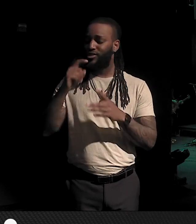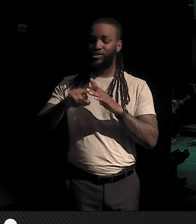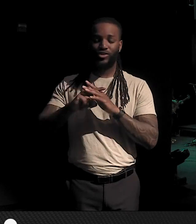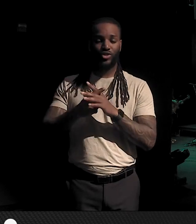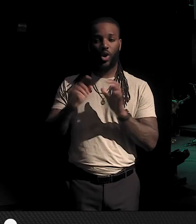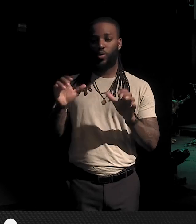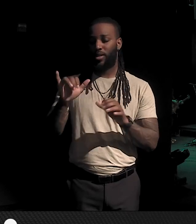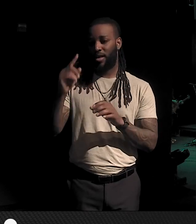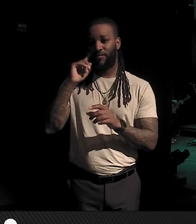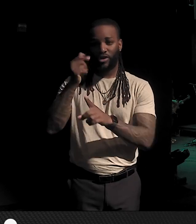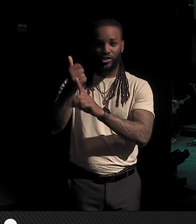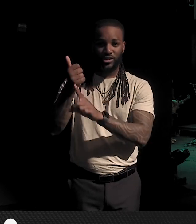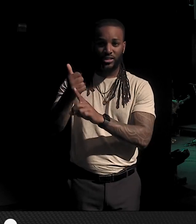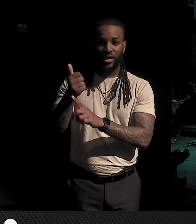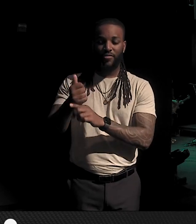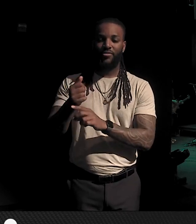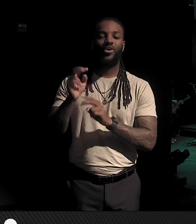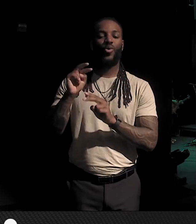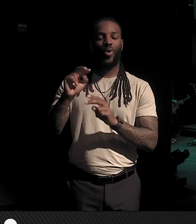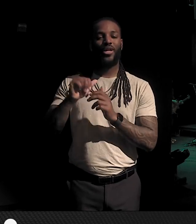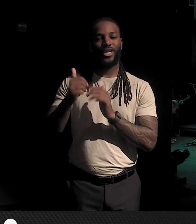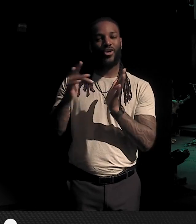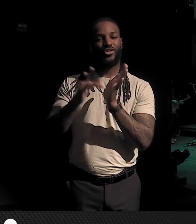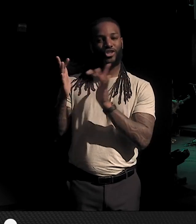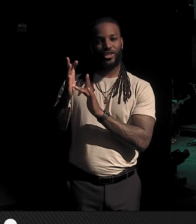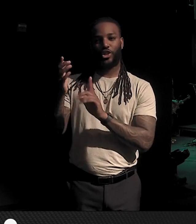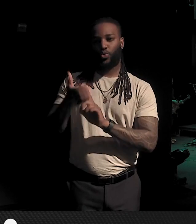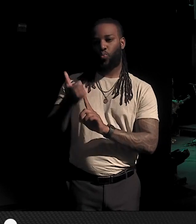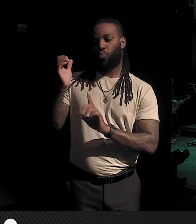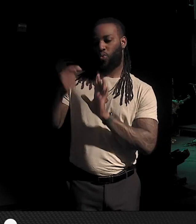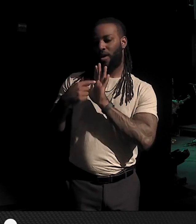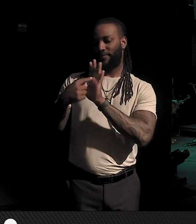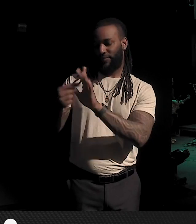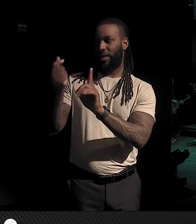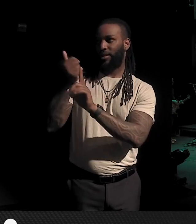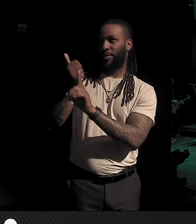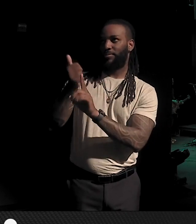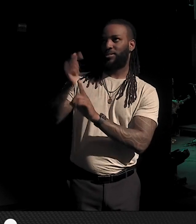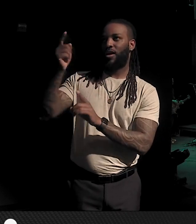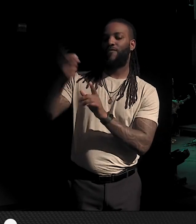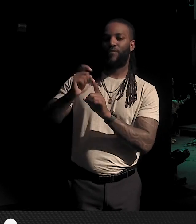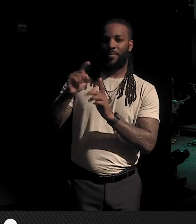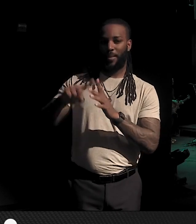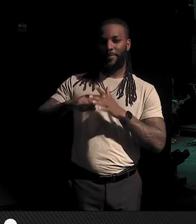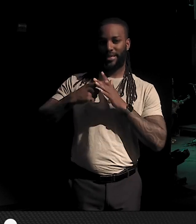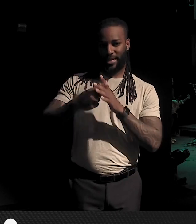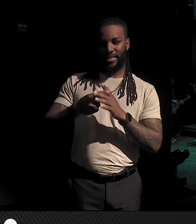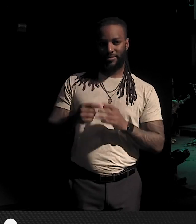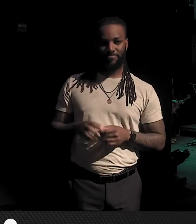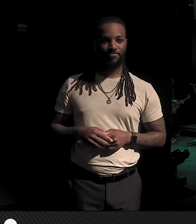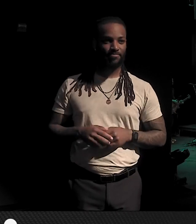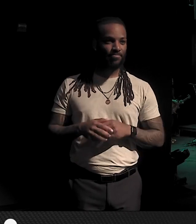that for yourself and watch how Jesus revealed what he promised us from the very beginning of this story.